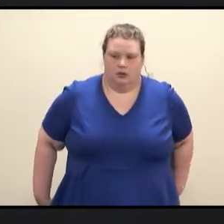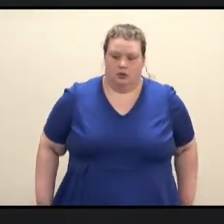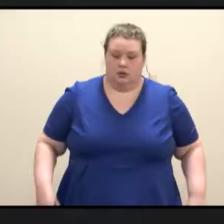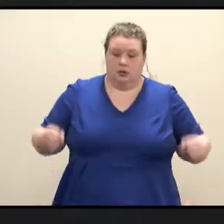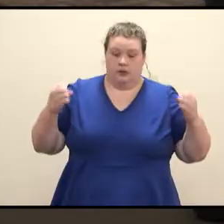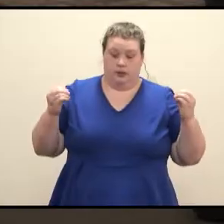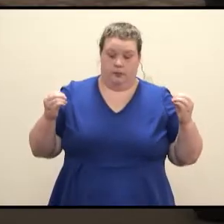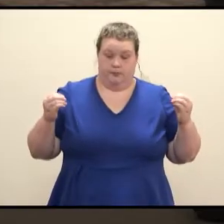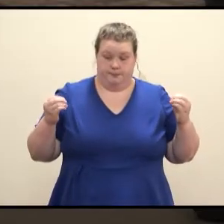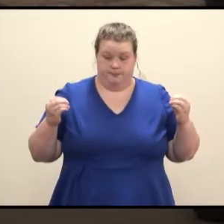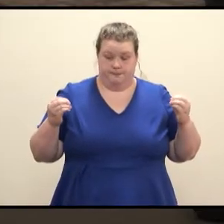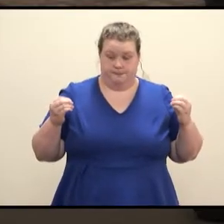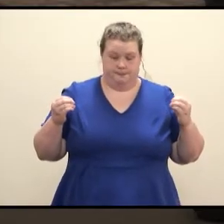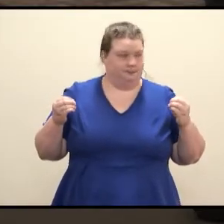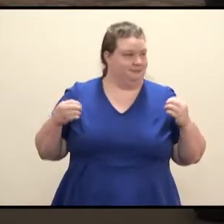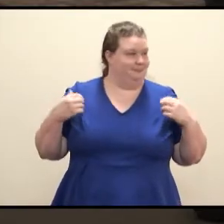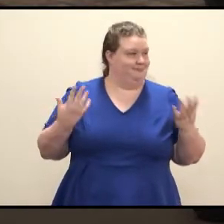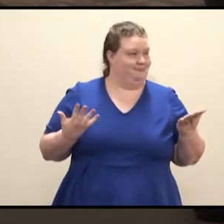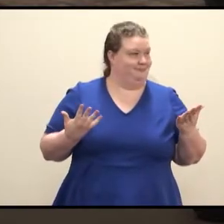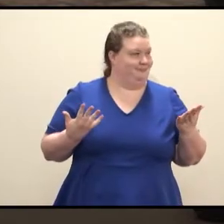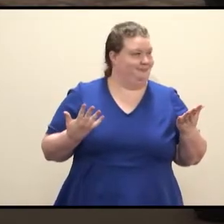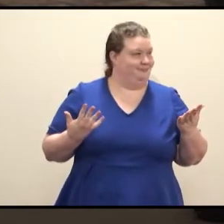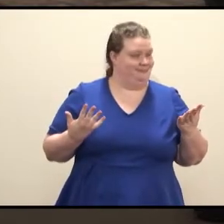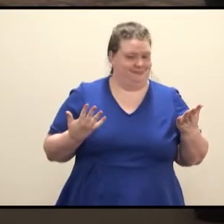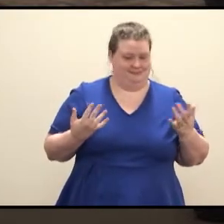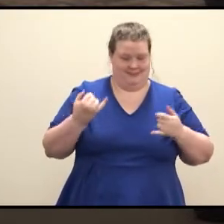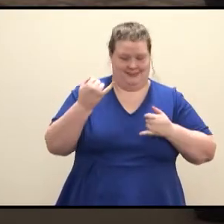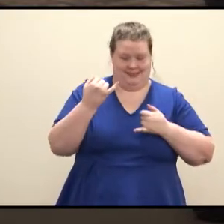So that's the last of the good news.